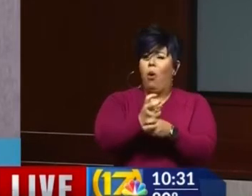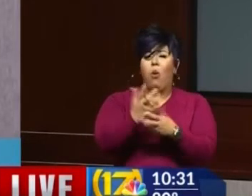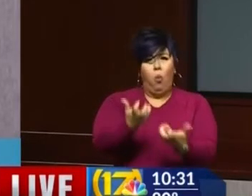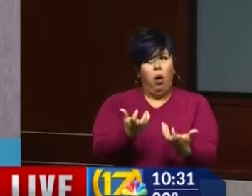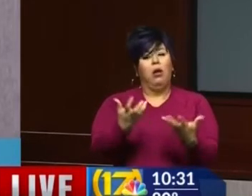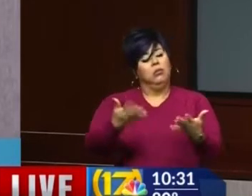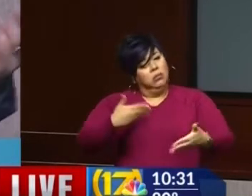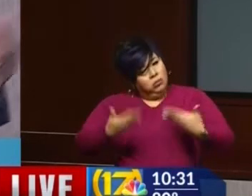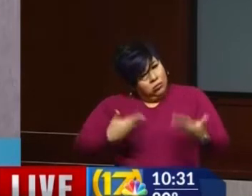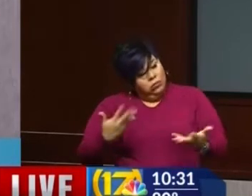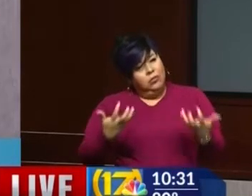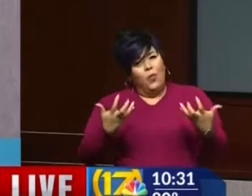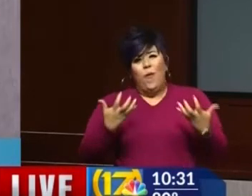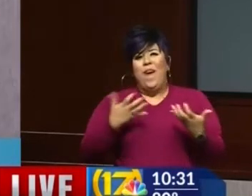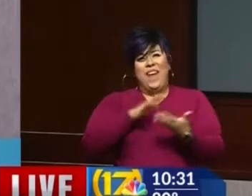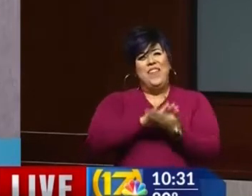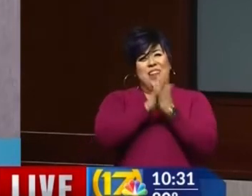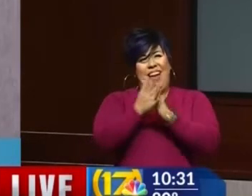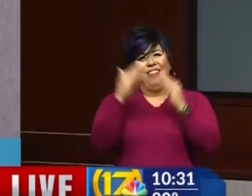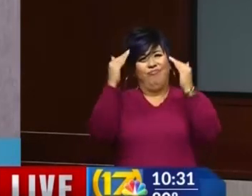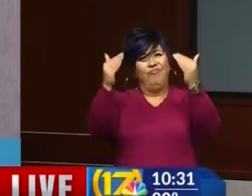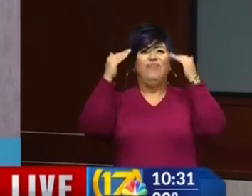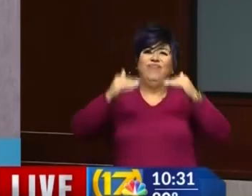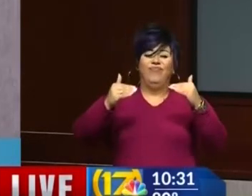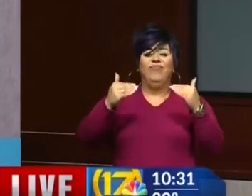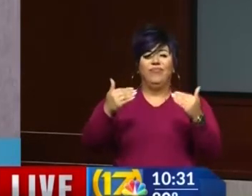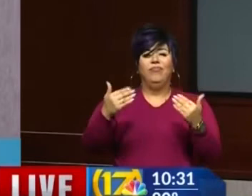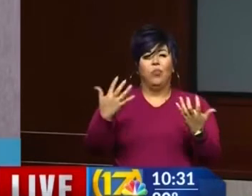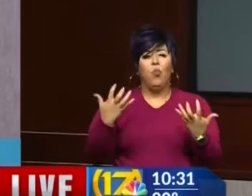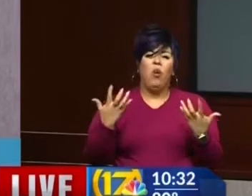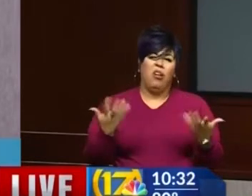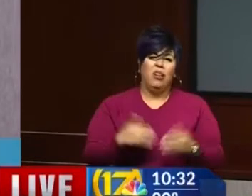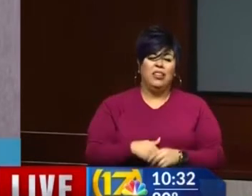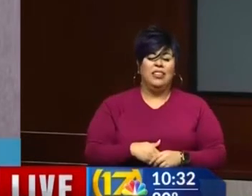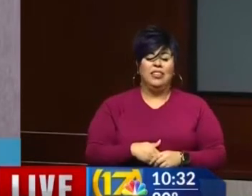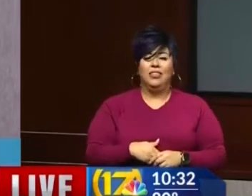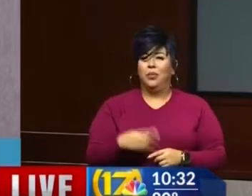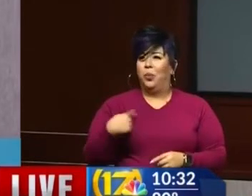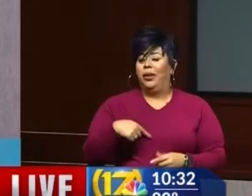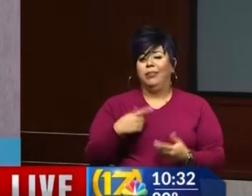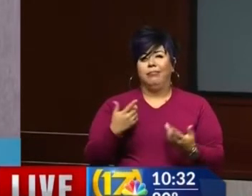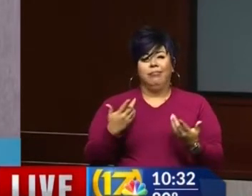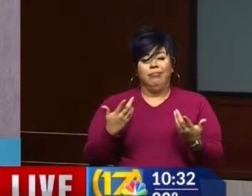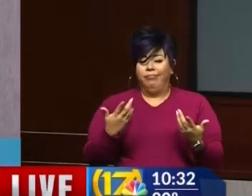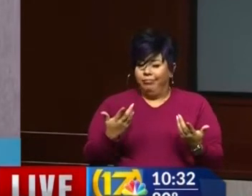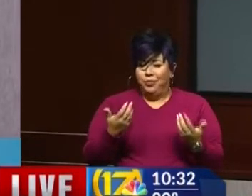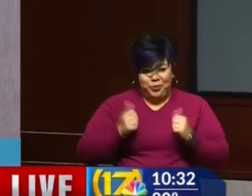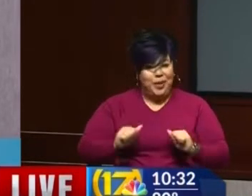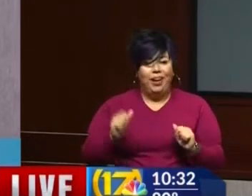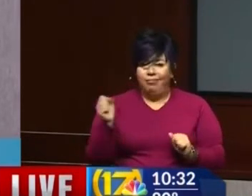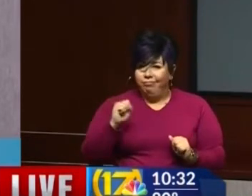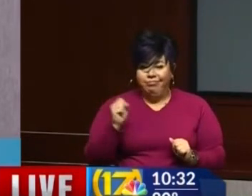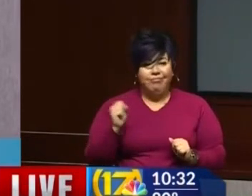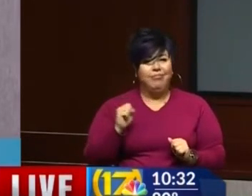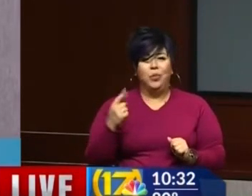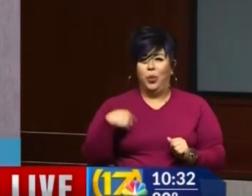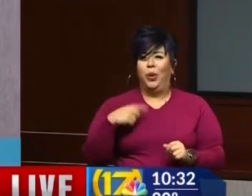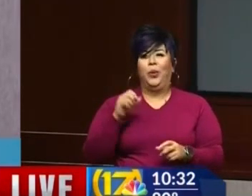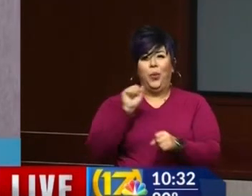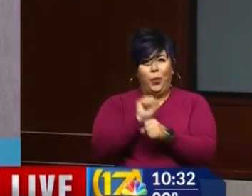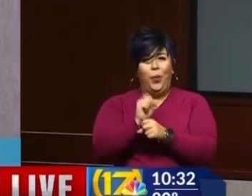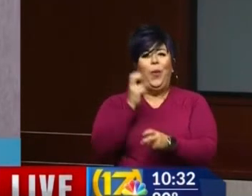move this county, as demonstrated by the things that were said here today, working very hard